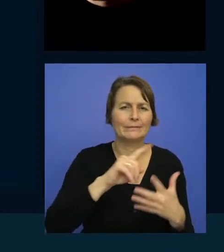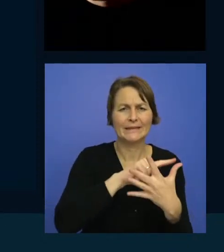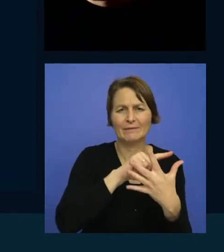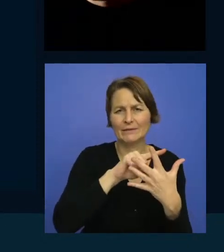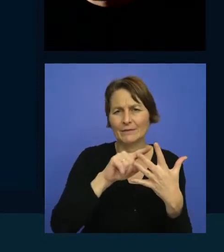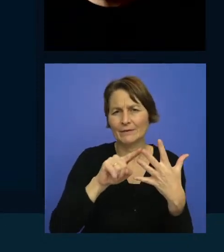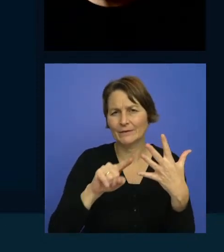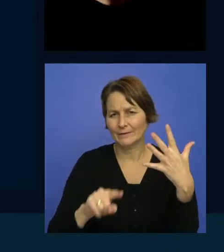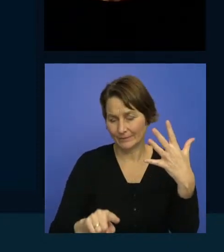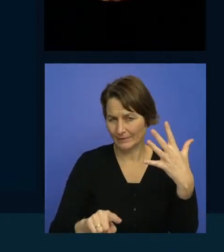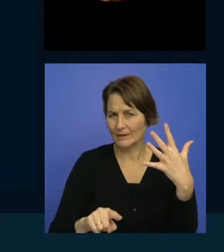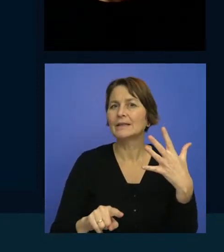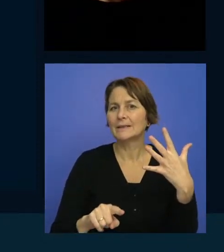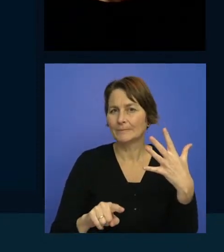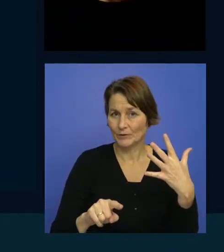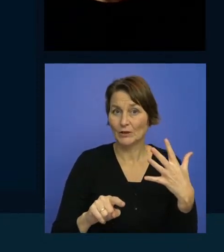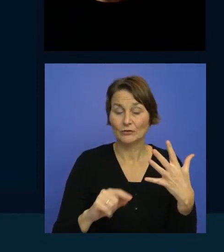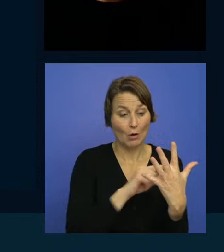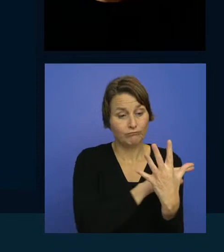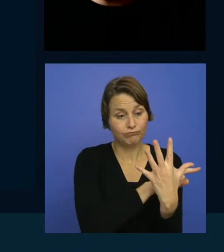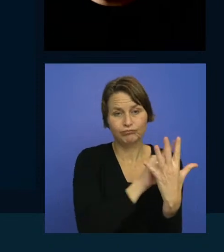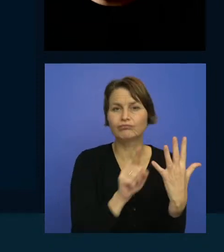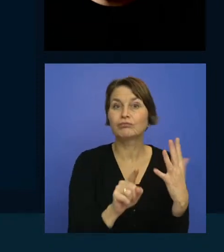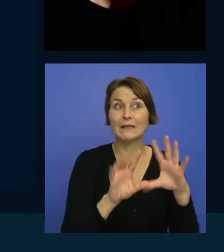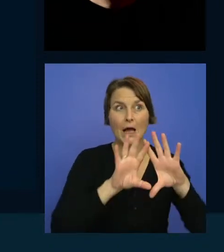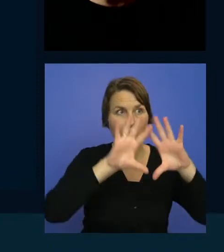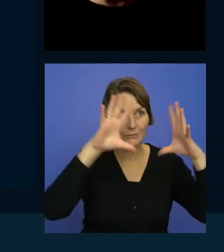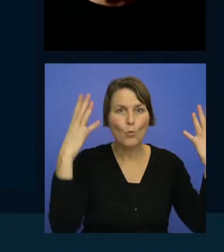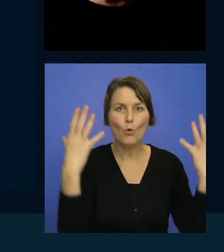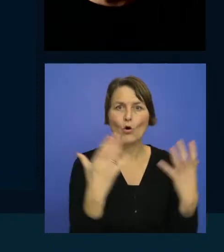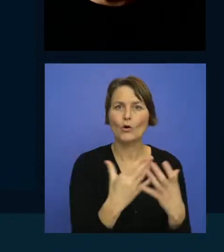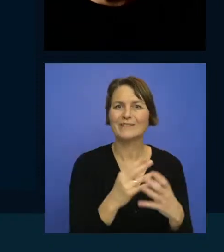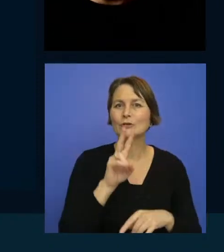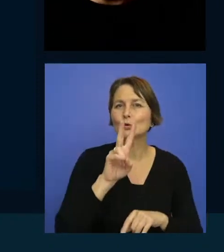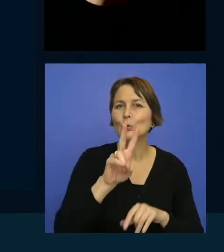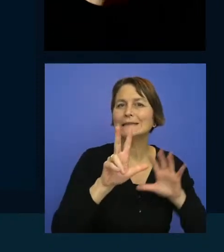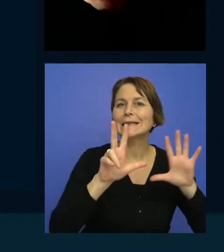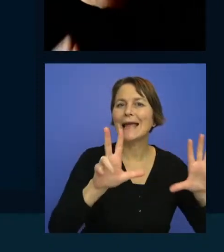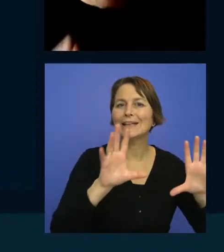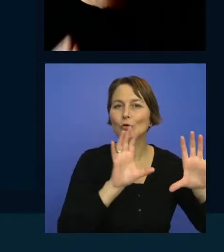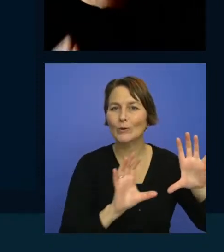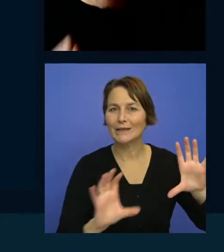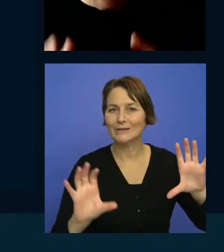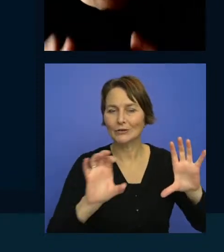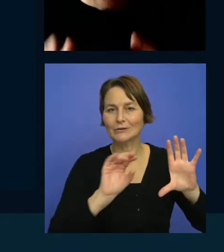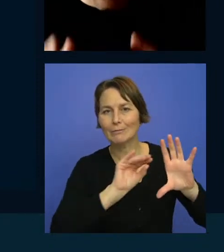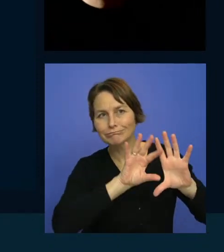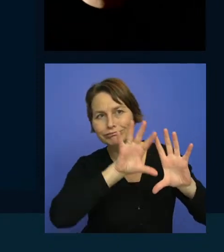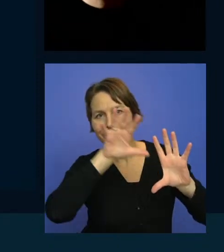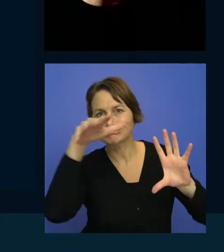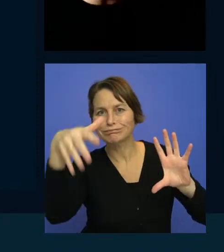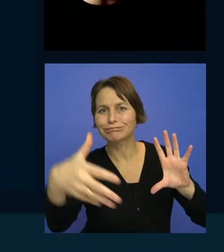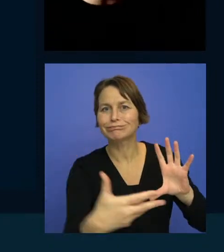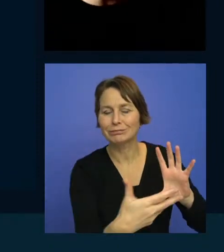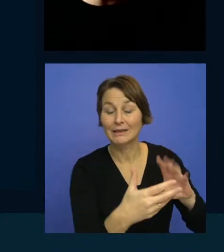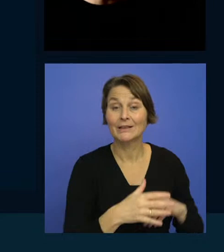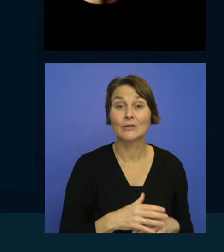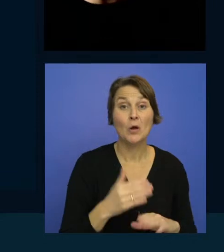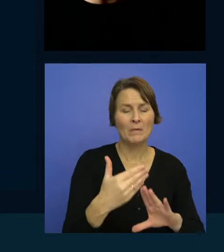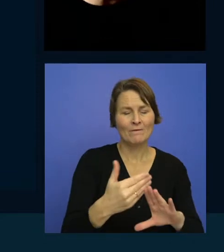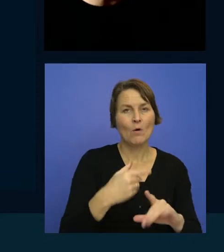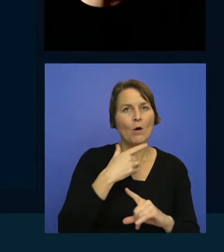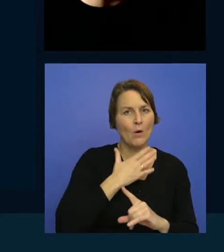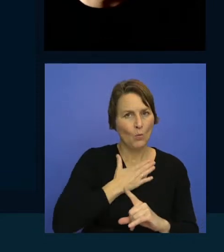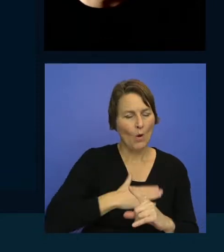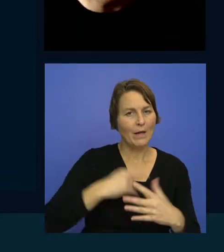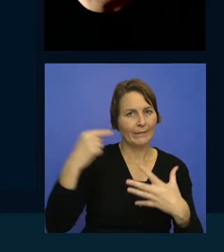database that's spread across 28 regions in the world. And we had very strict expectations around latency and